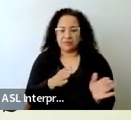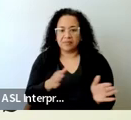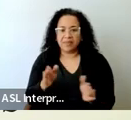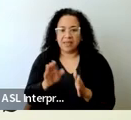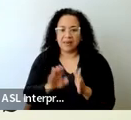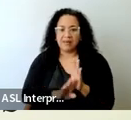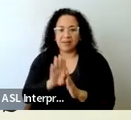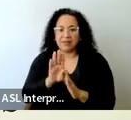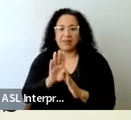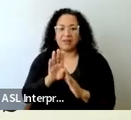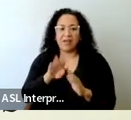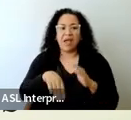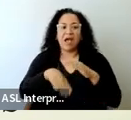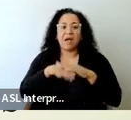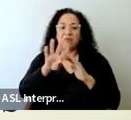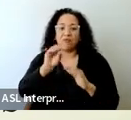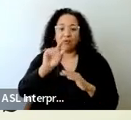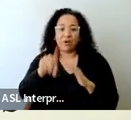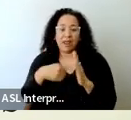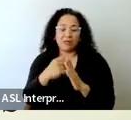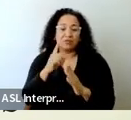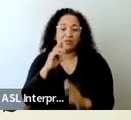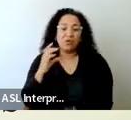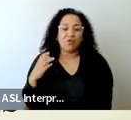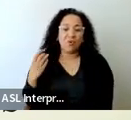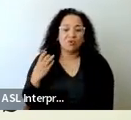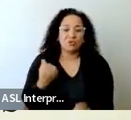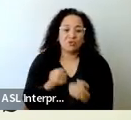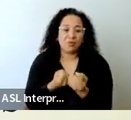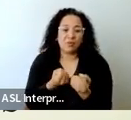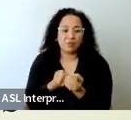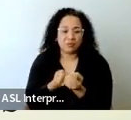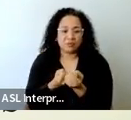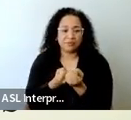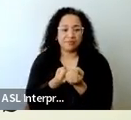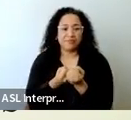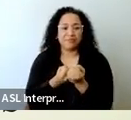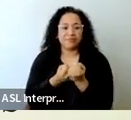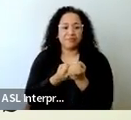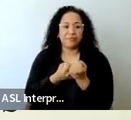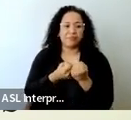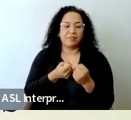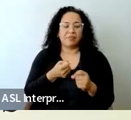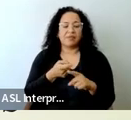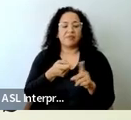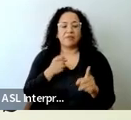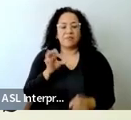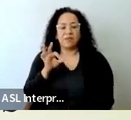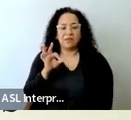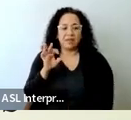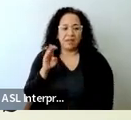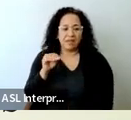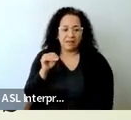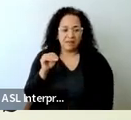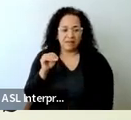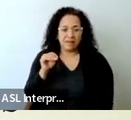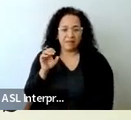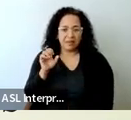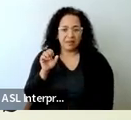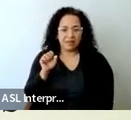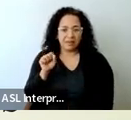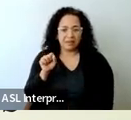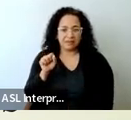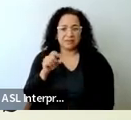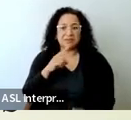and up to 40 hours of coaching supports from an IF and or NFMS. As